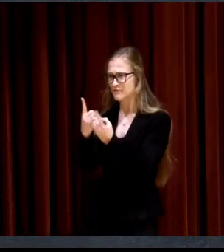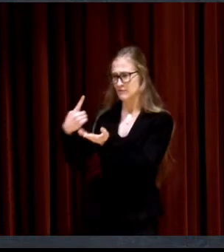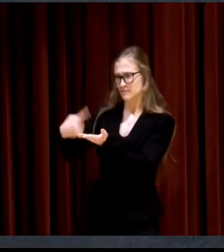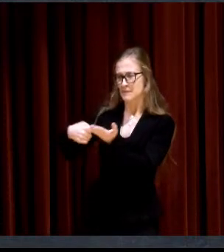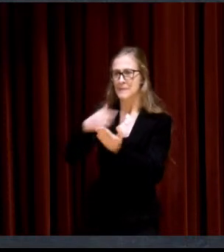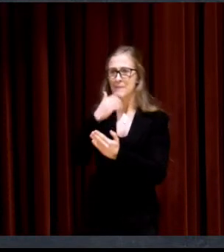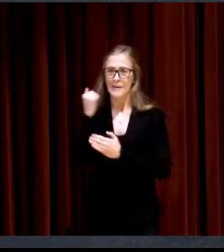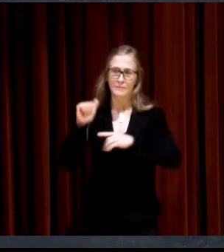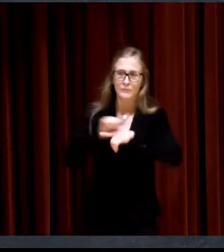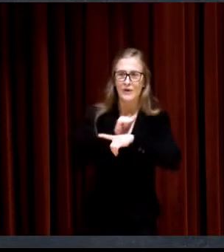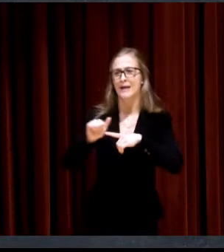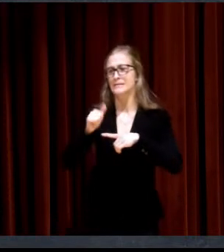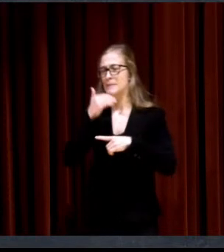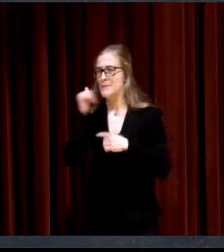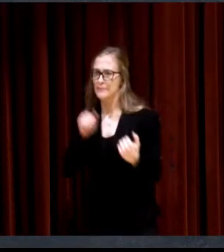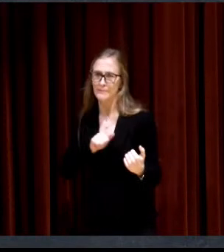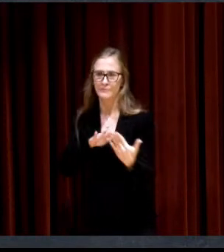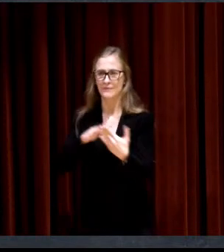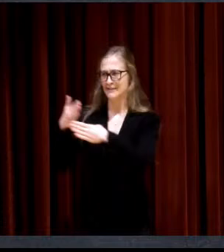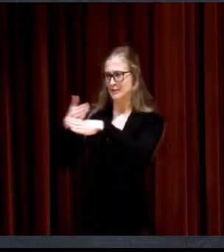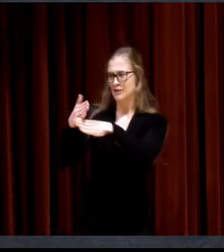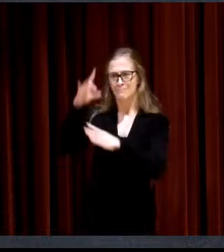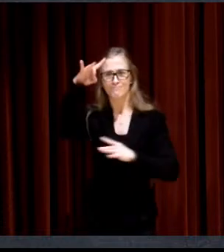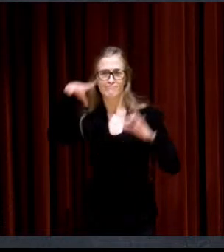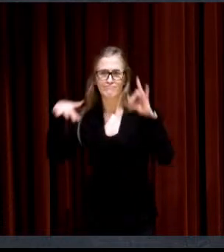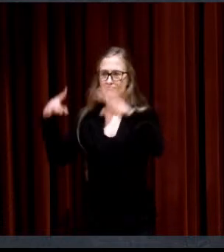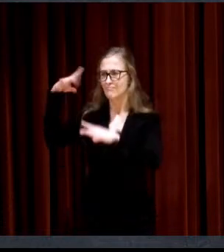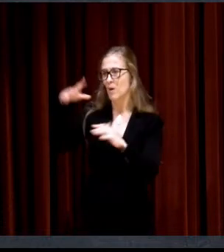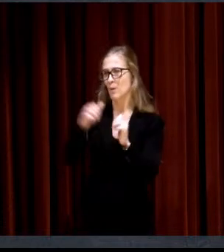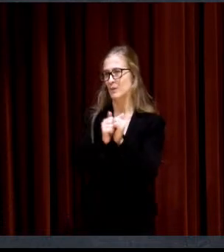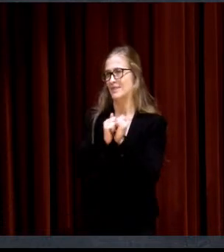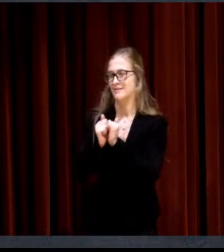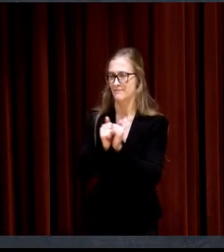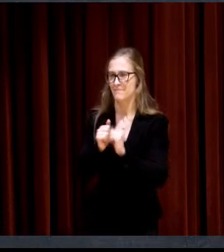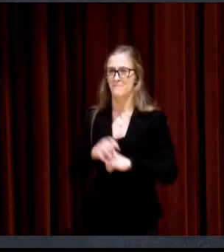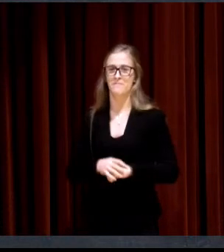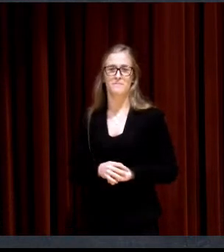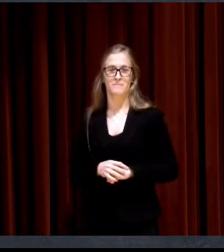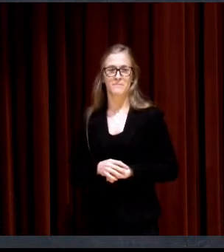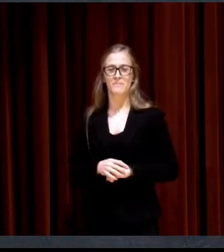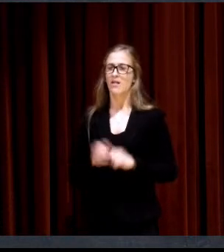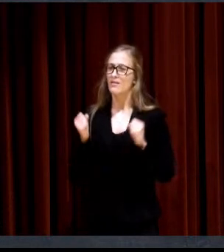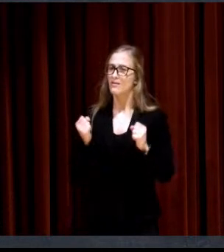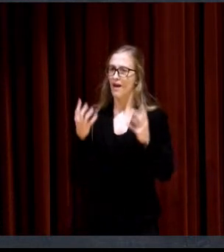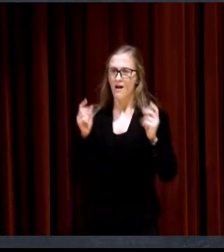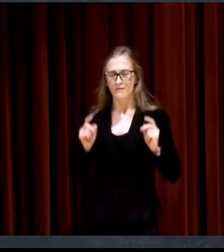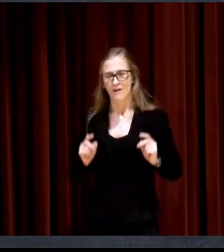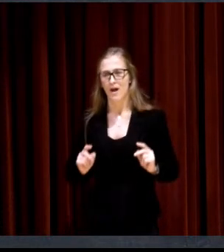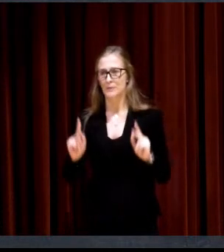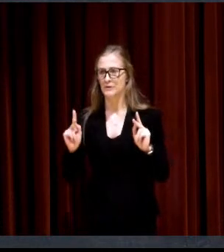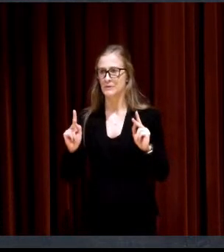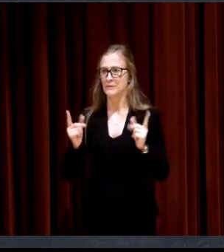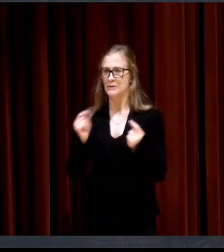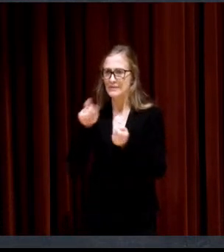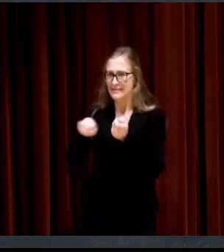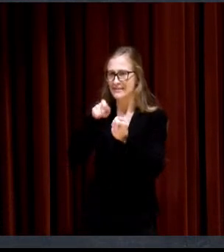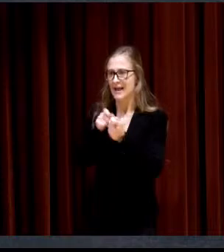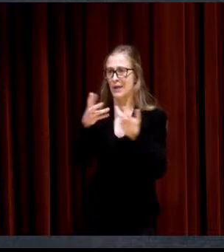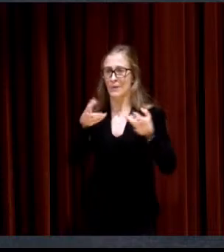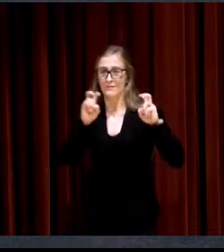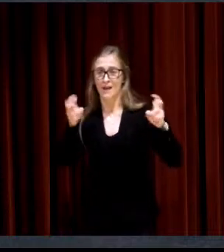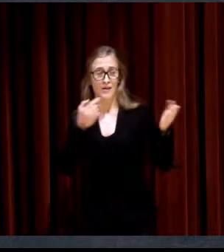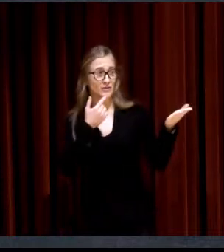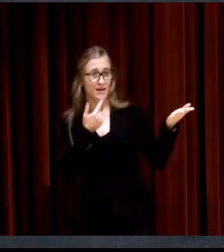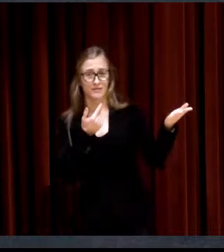best practices and share those ideas out with each other. So it gives us a lot of opportunity to do exactly what the title